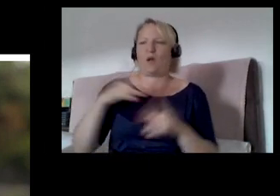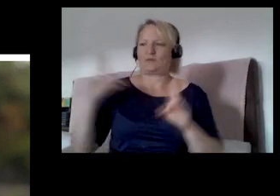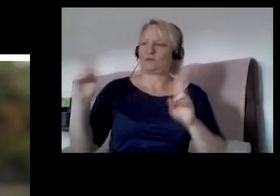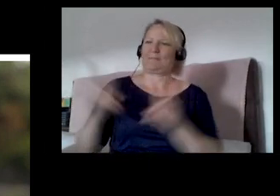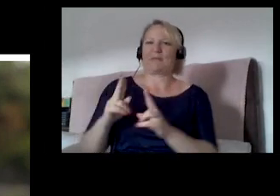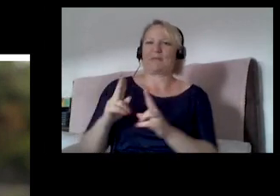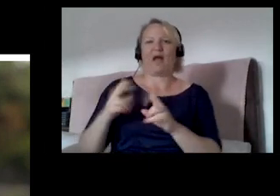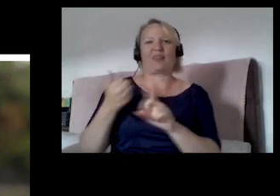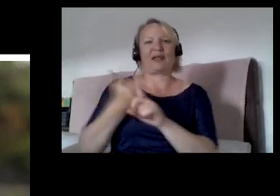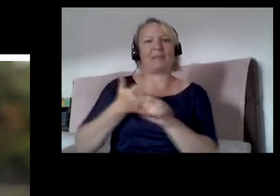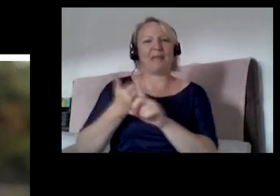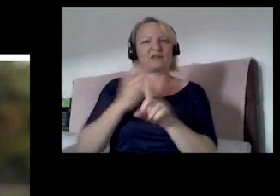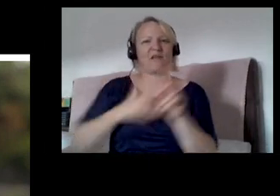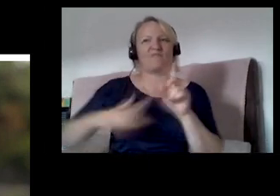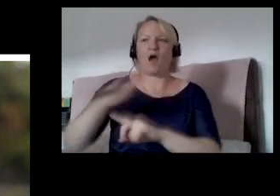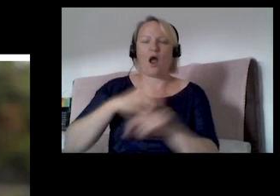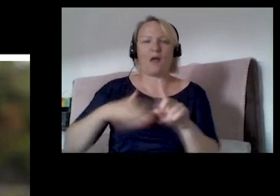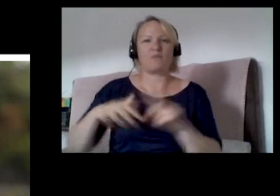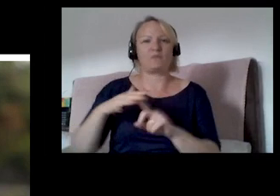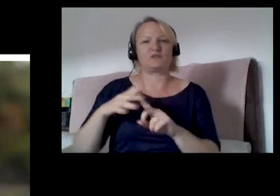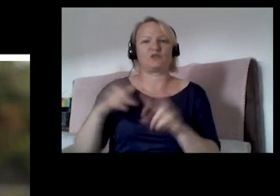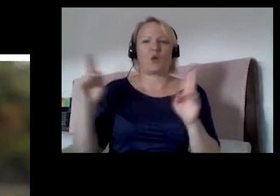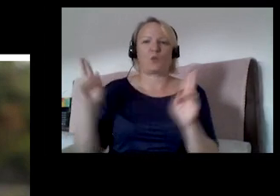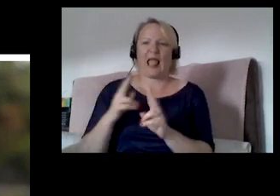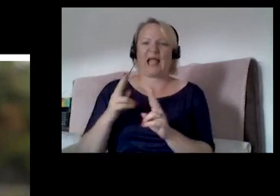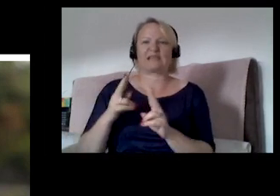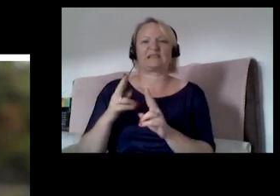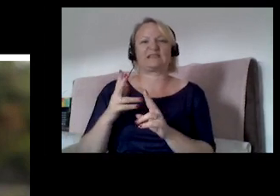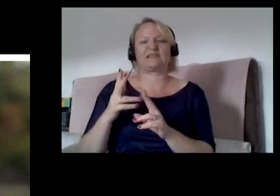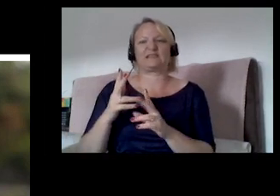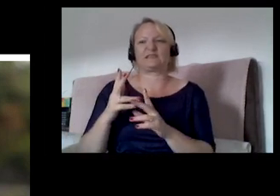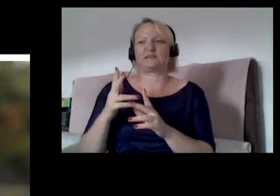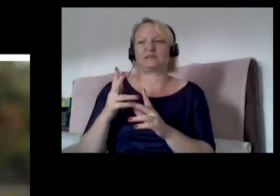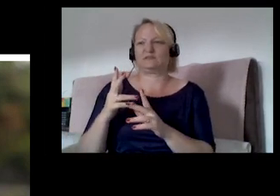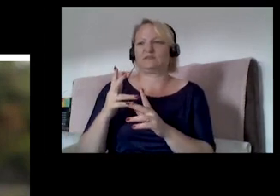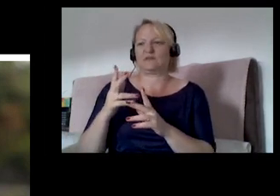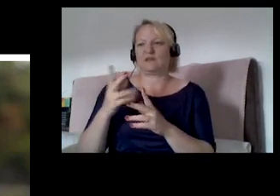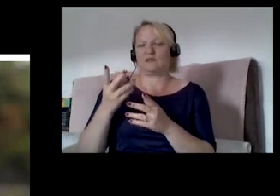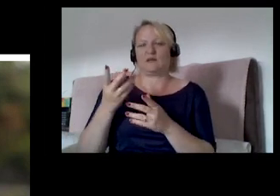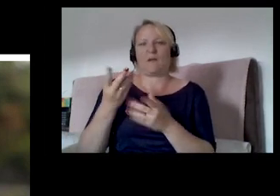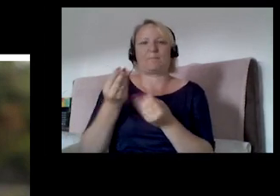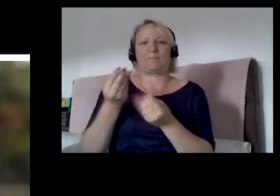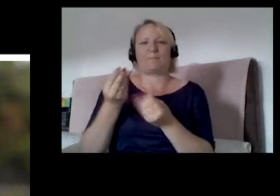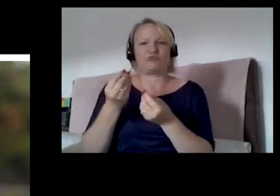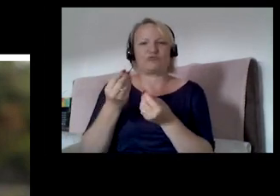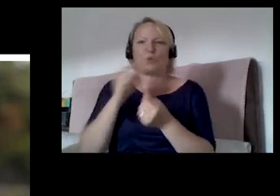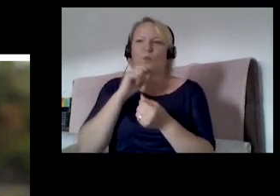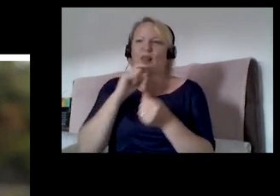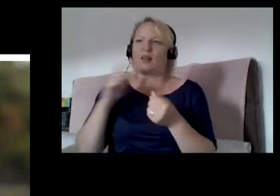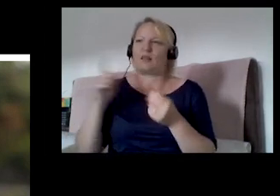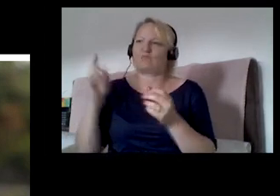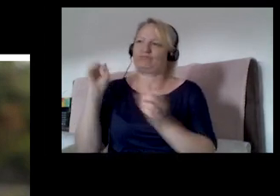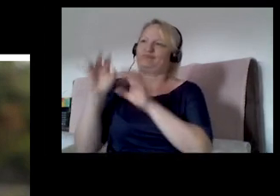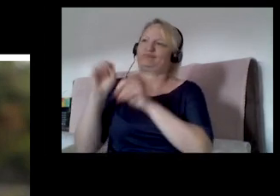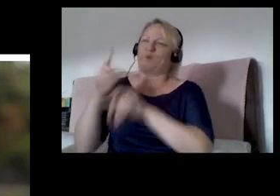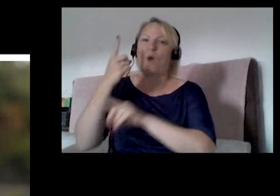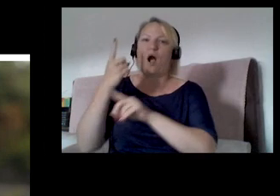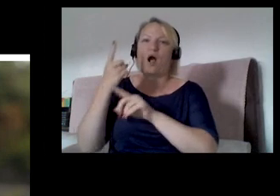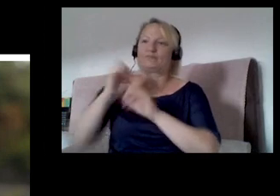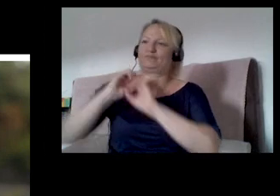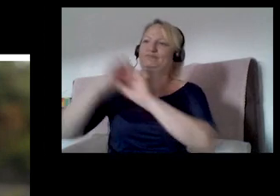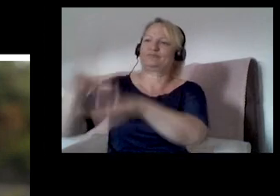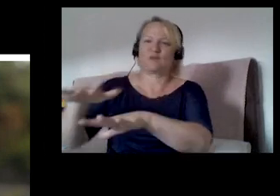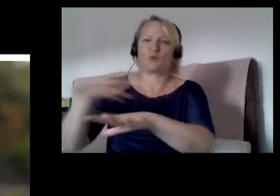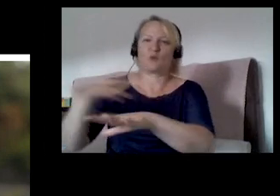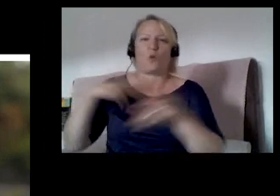established practices and developing technology to minimize impacts on the environment and road users, such as consolidating materials